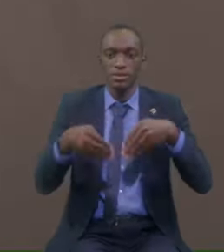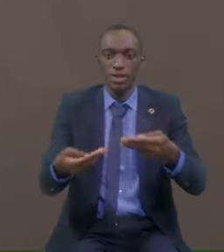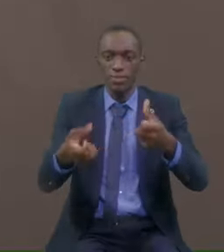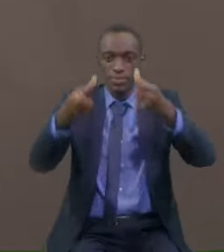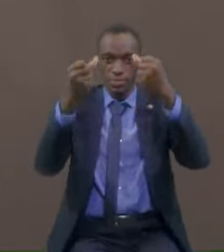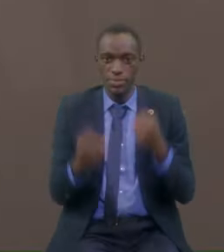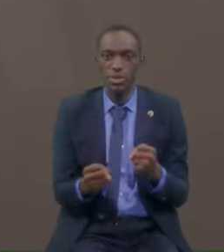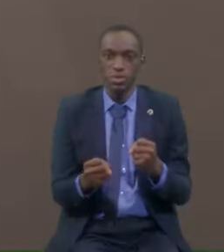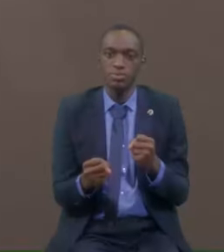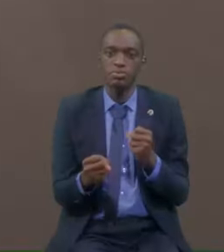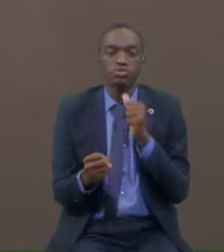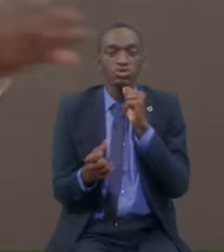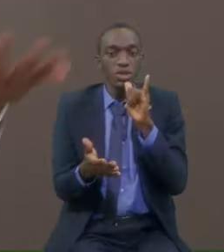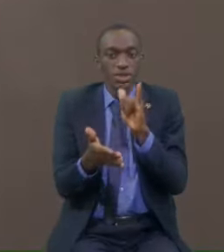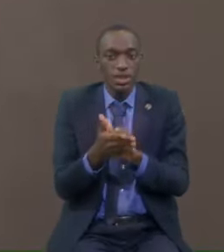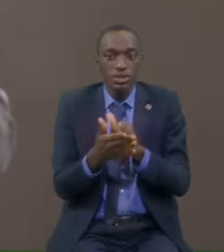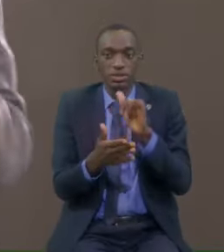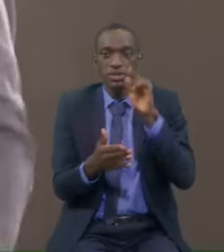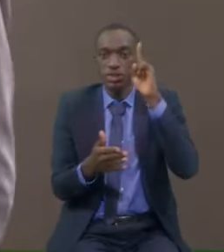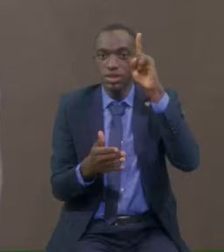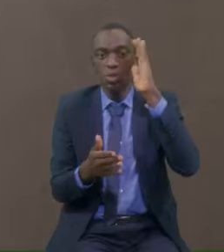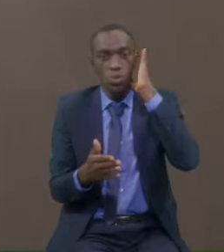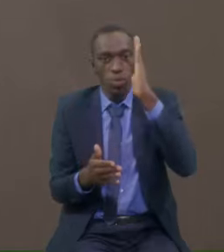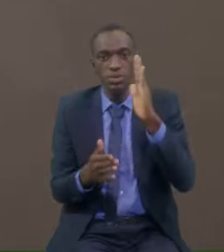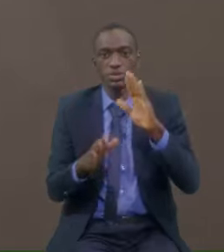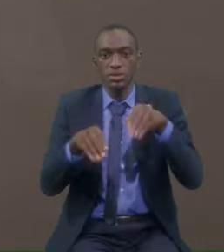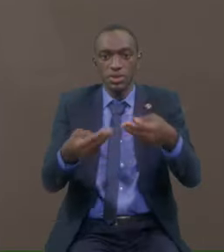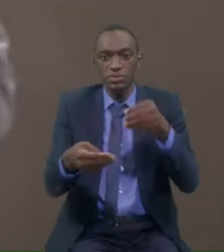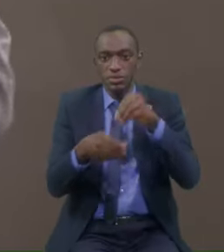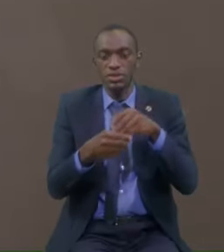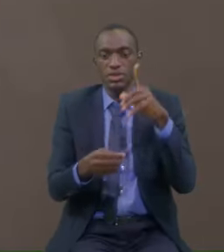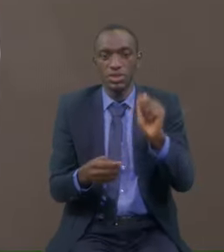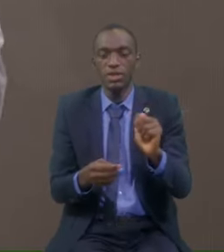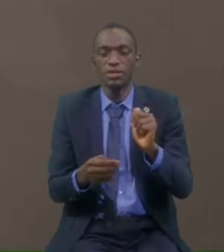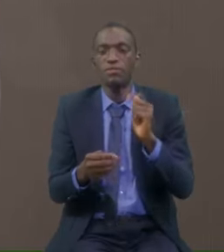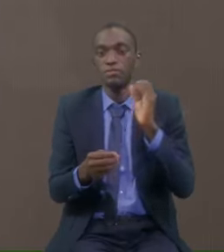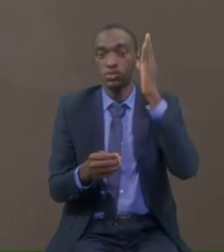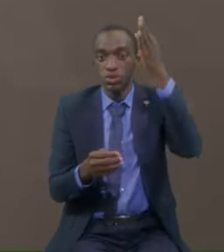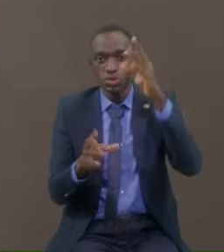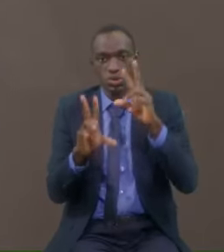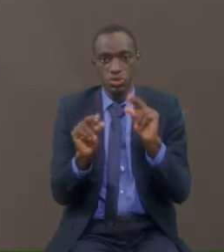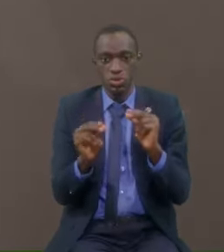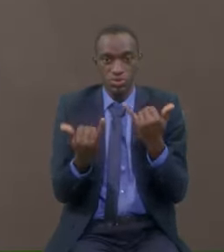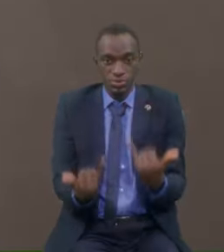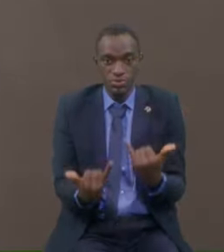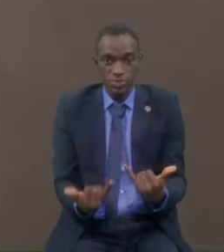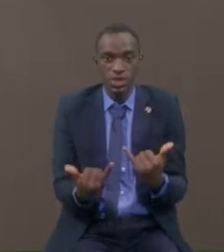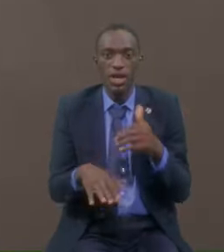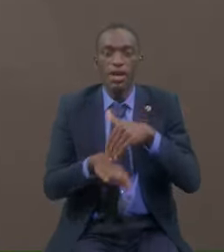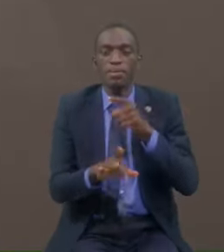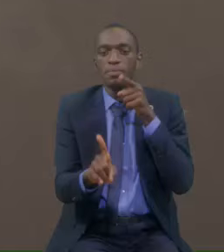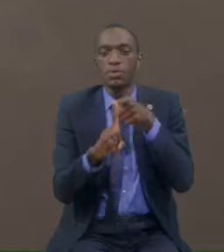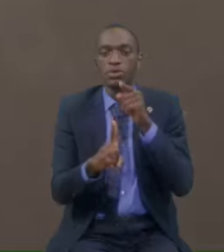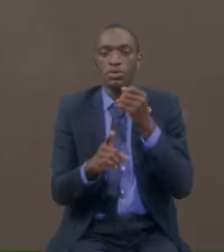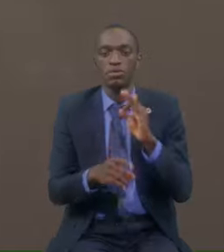Not that he will give in the future, even today at the point of your need, even today at the